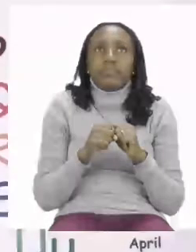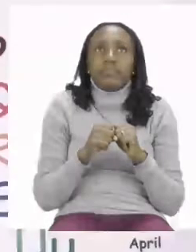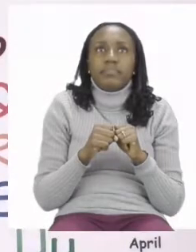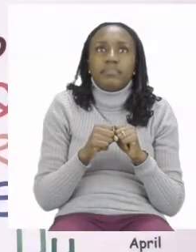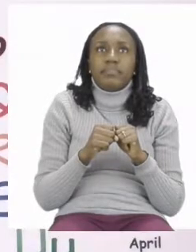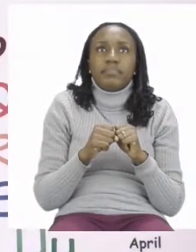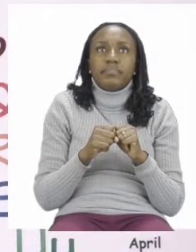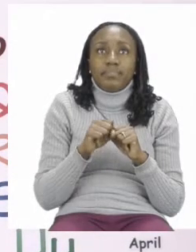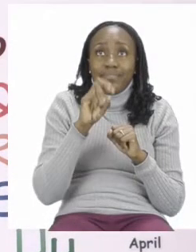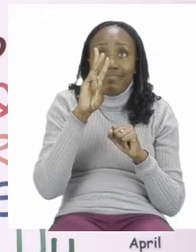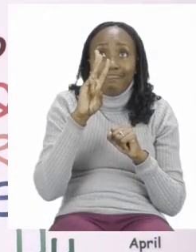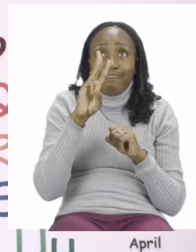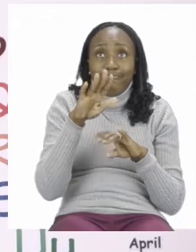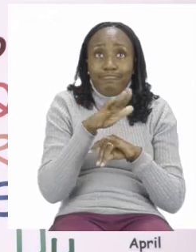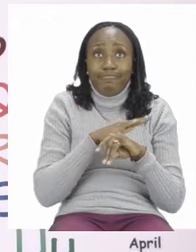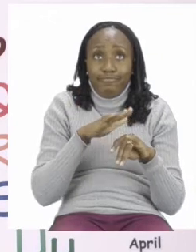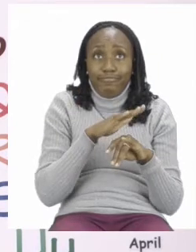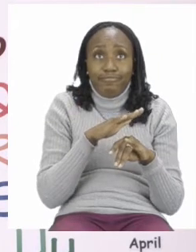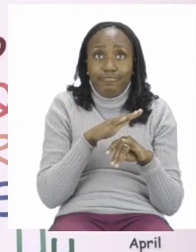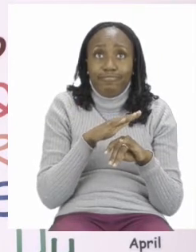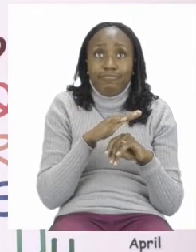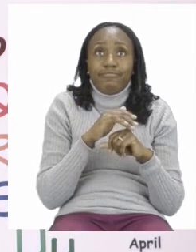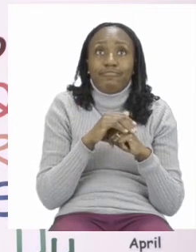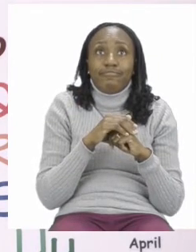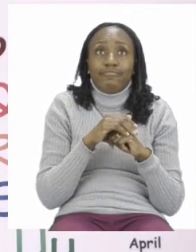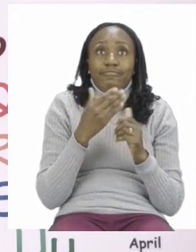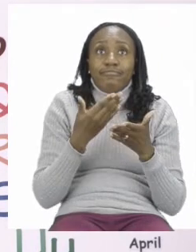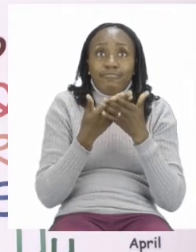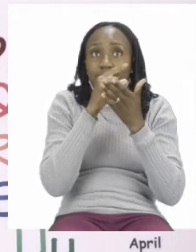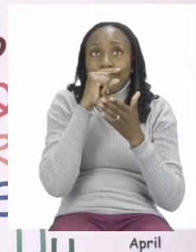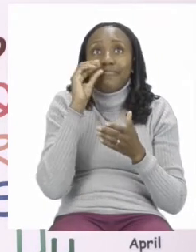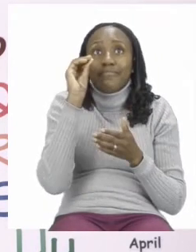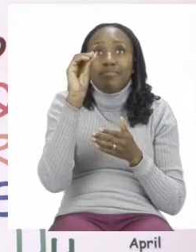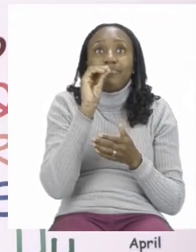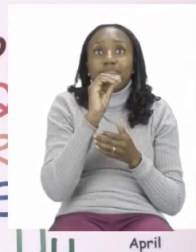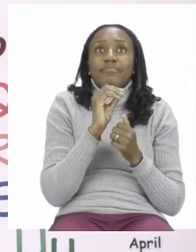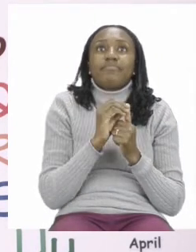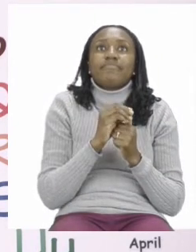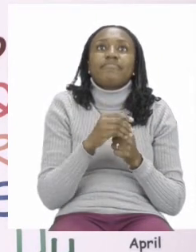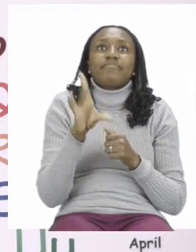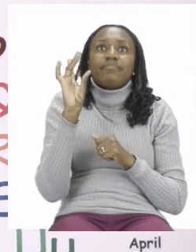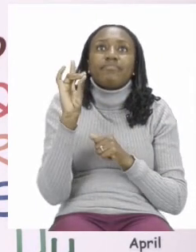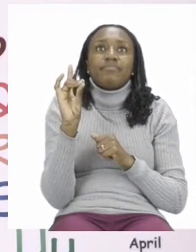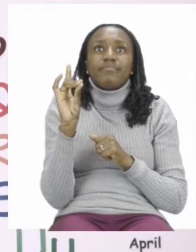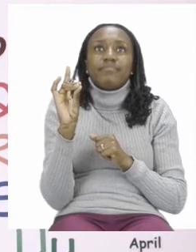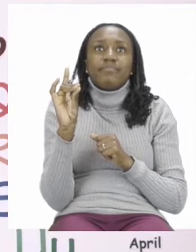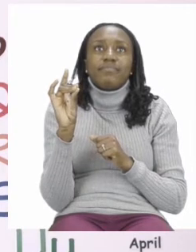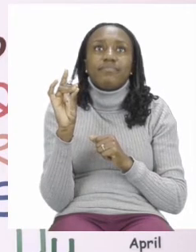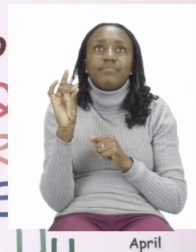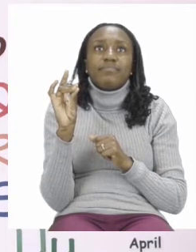I have three animals on the board and I've actually helped you by putting their names. We have the